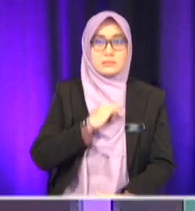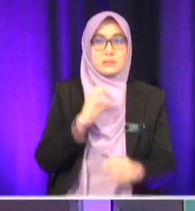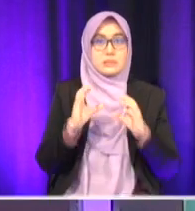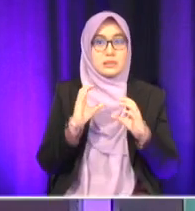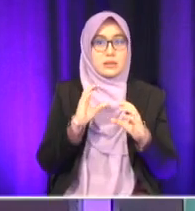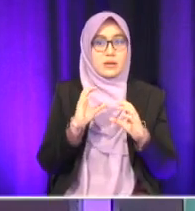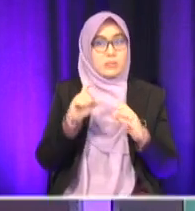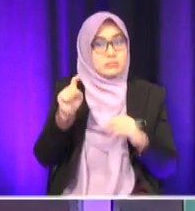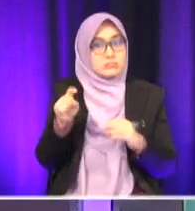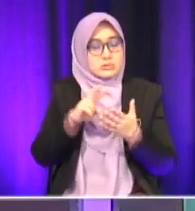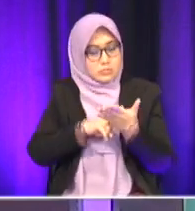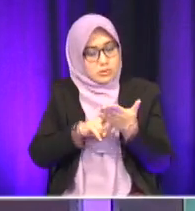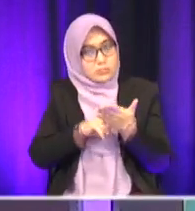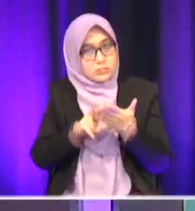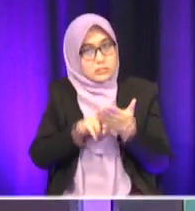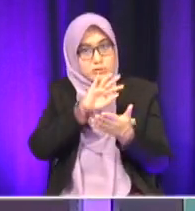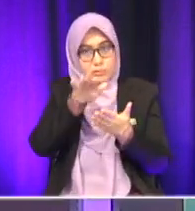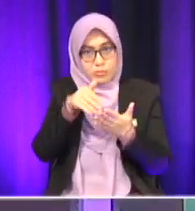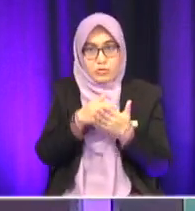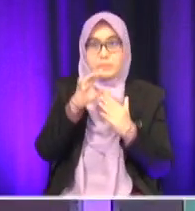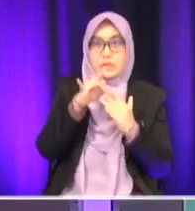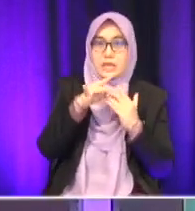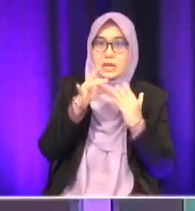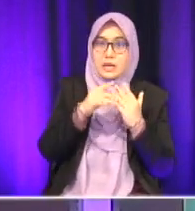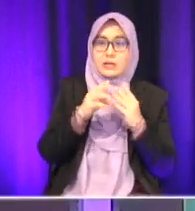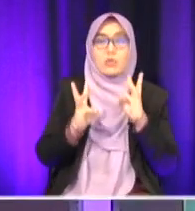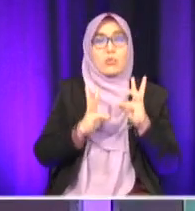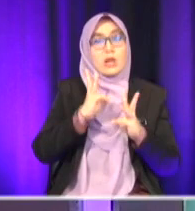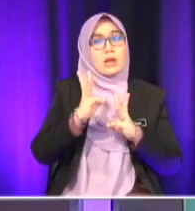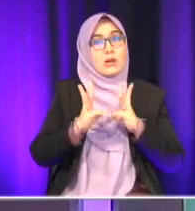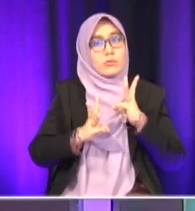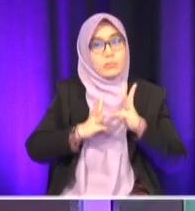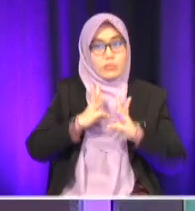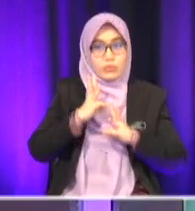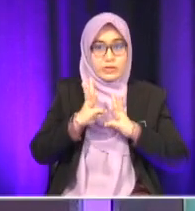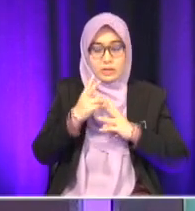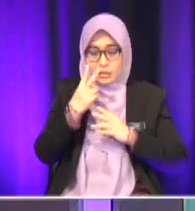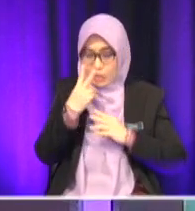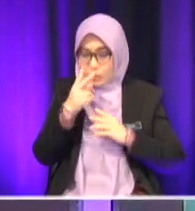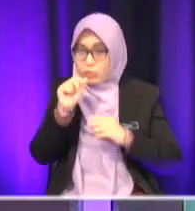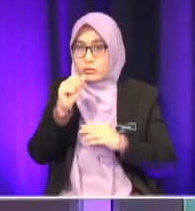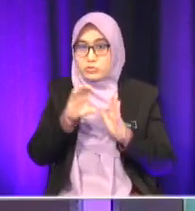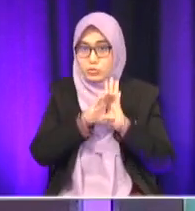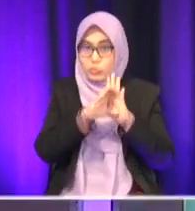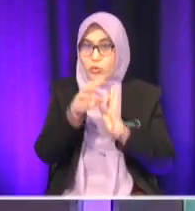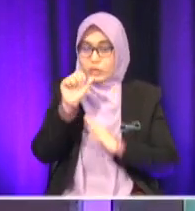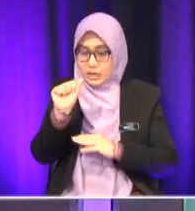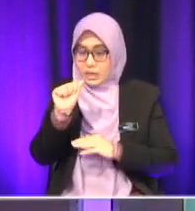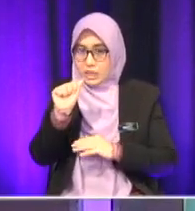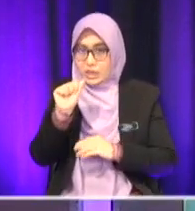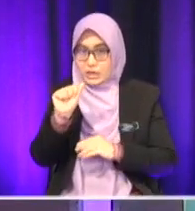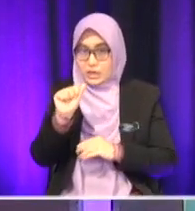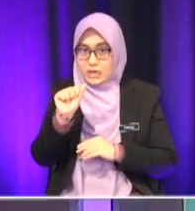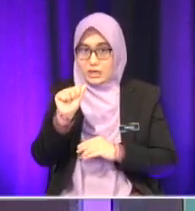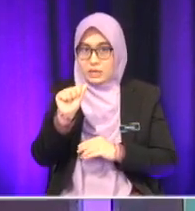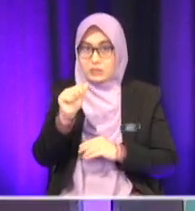read all the options. Even though when you look at the options, for example A, and you are very sure the answer is